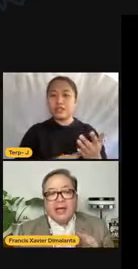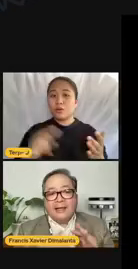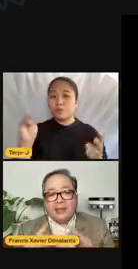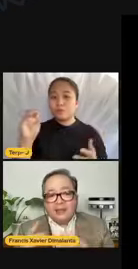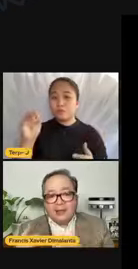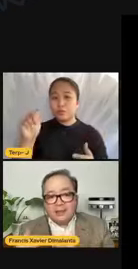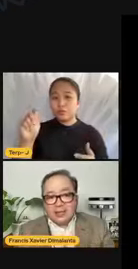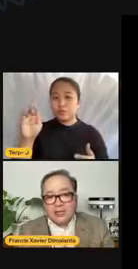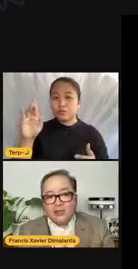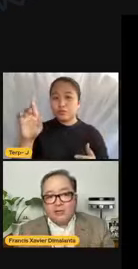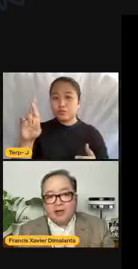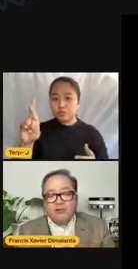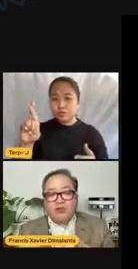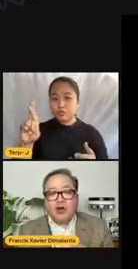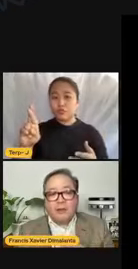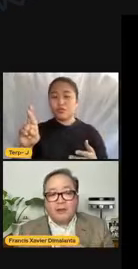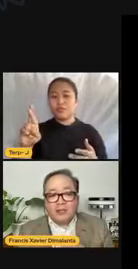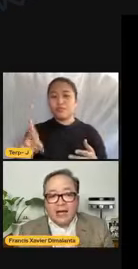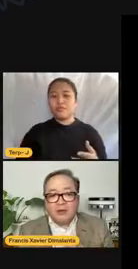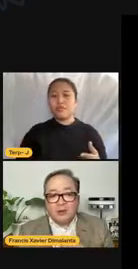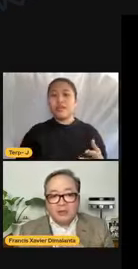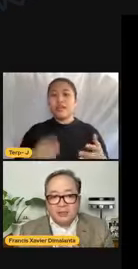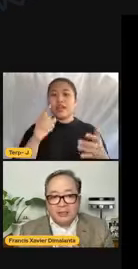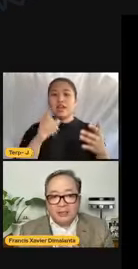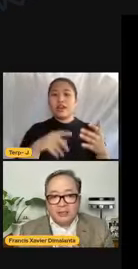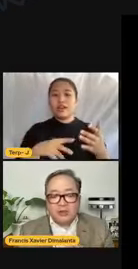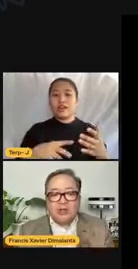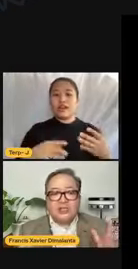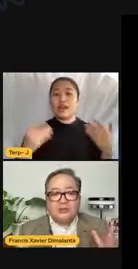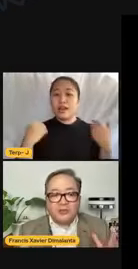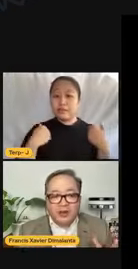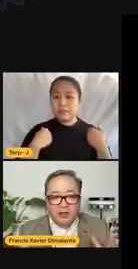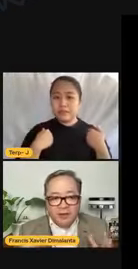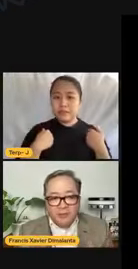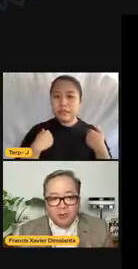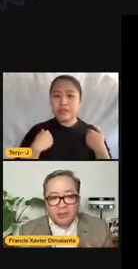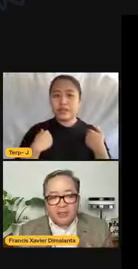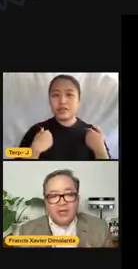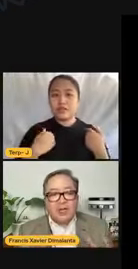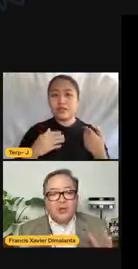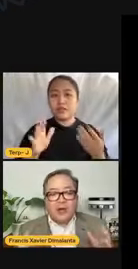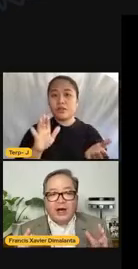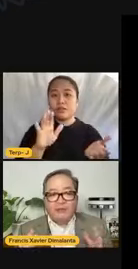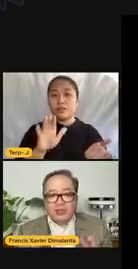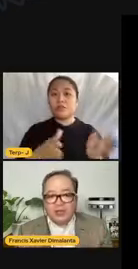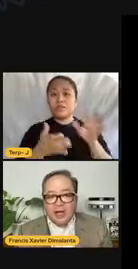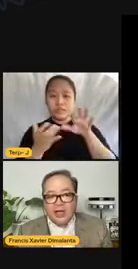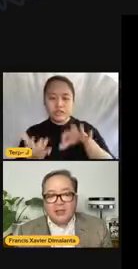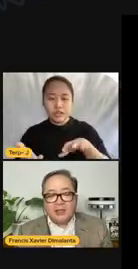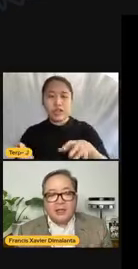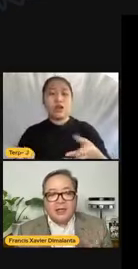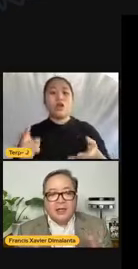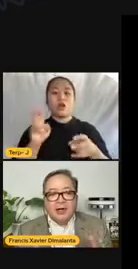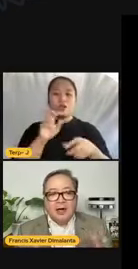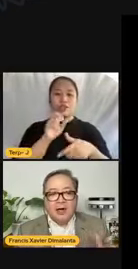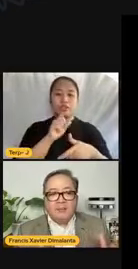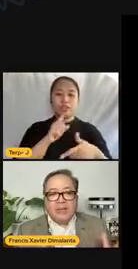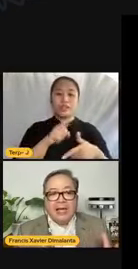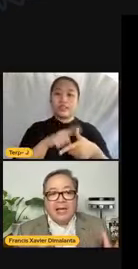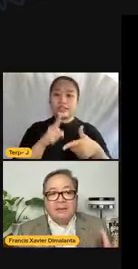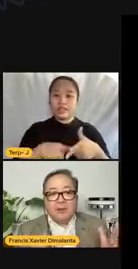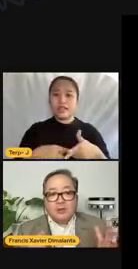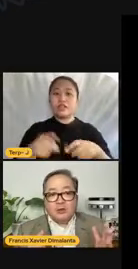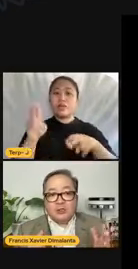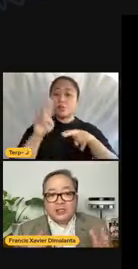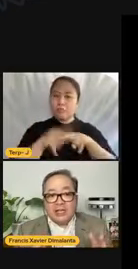life. And the second year of life, we talk about language milestones. So it's very important to have the child